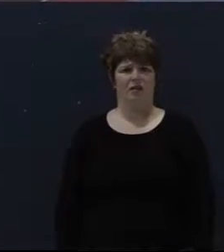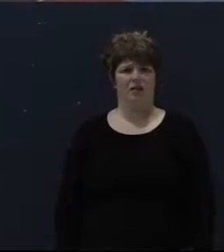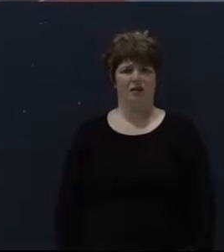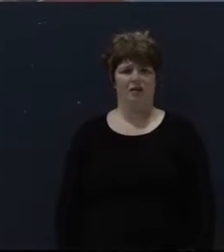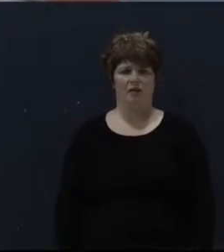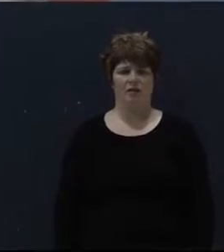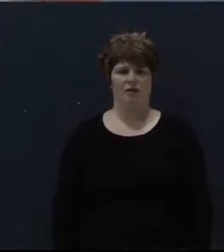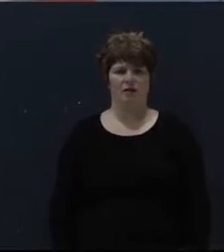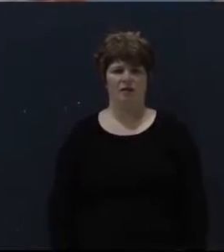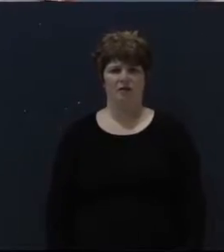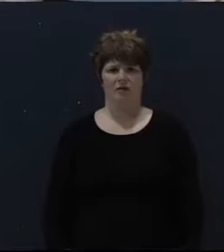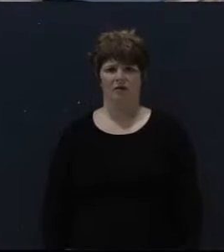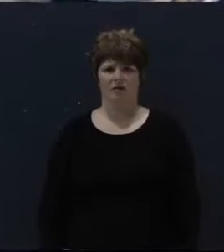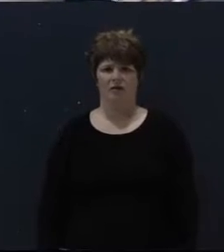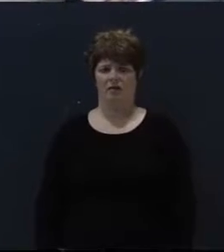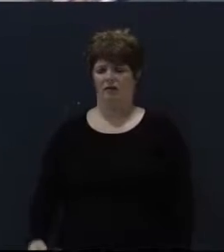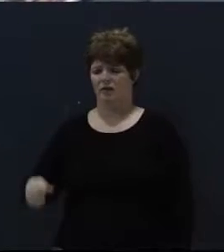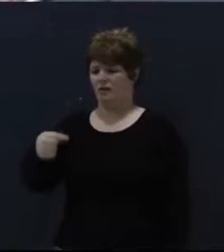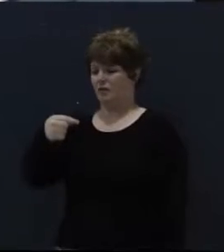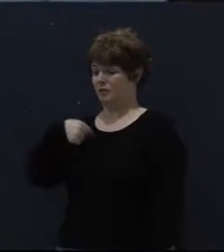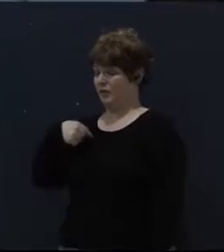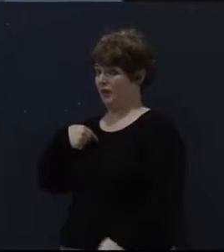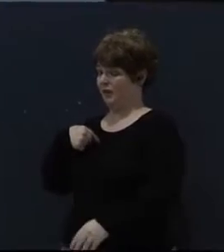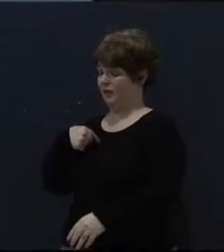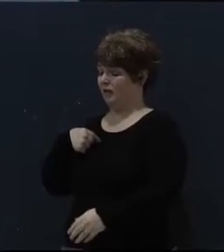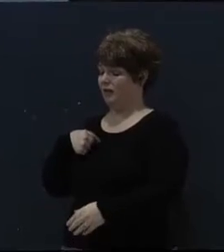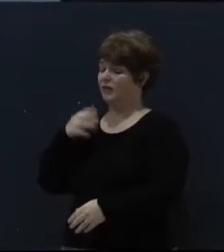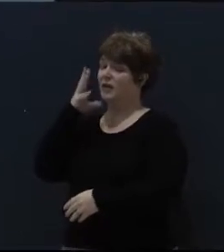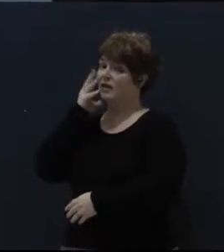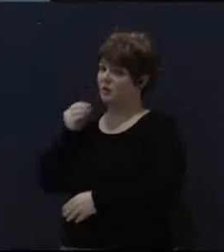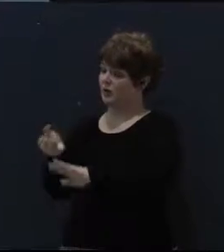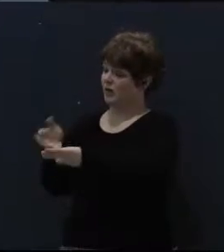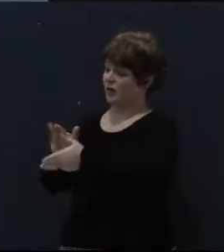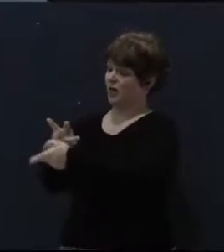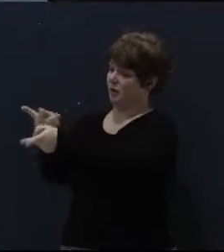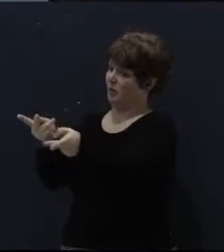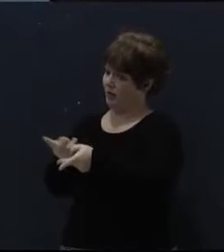I mean, I've been in dead places, okay?